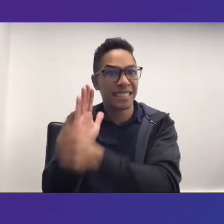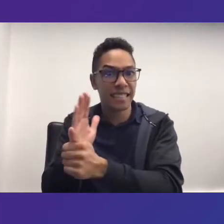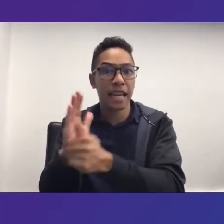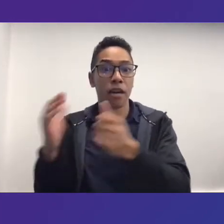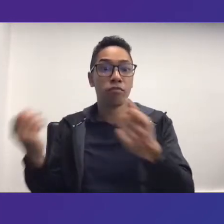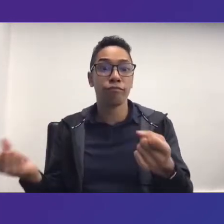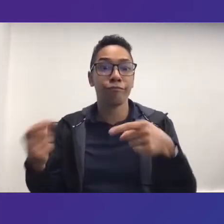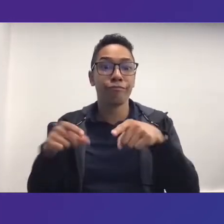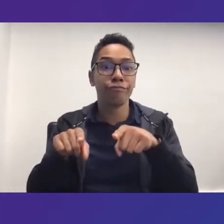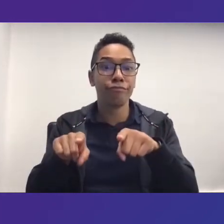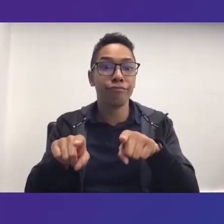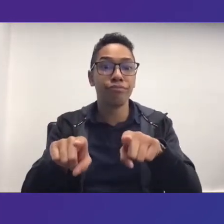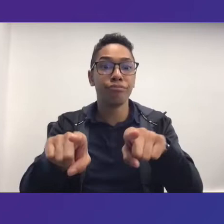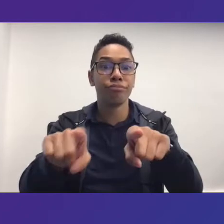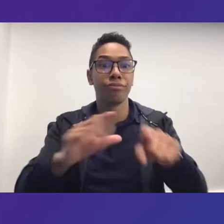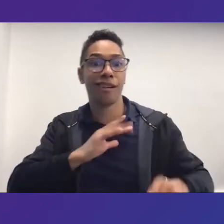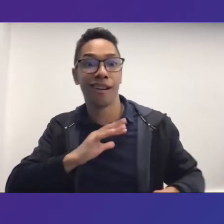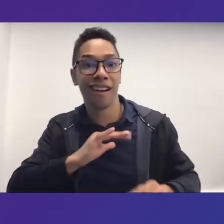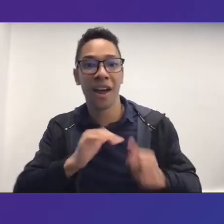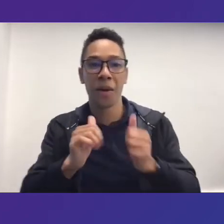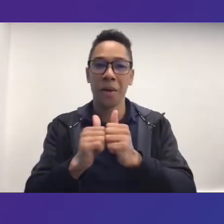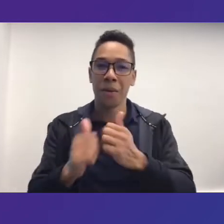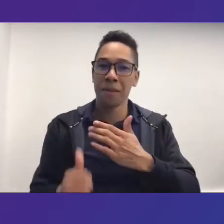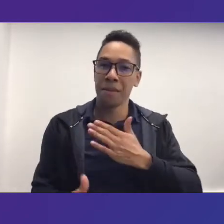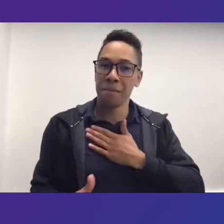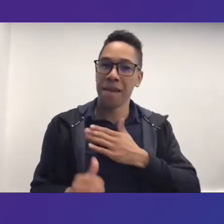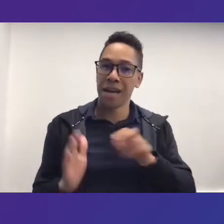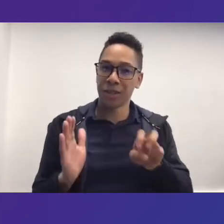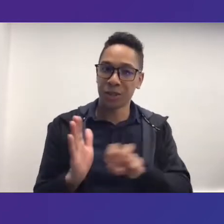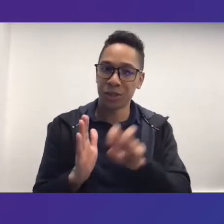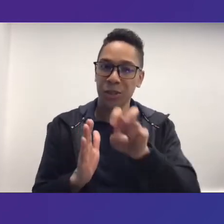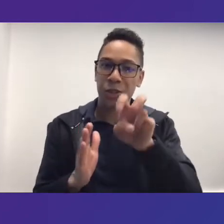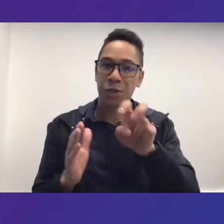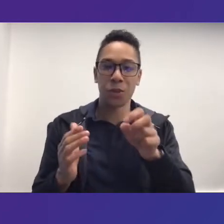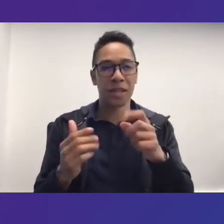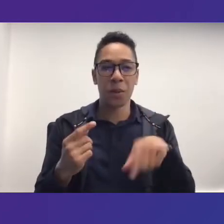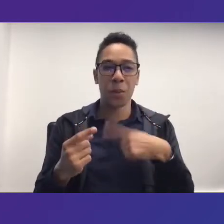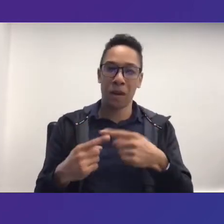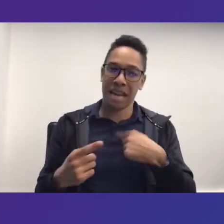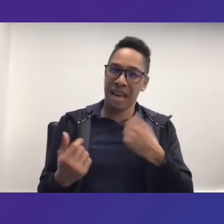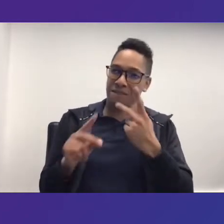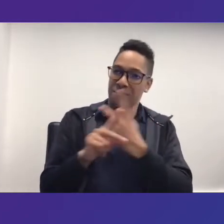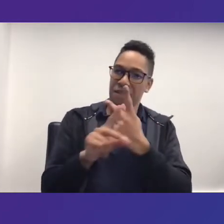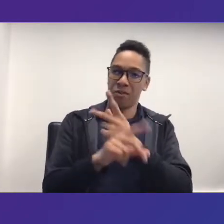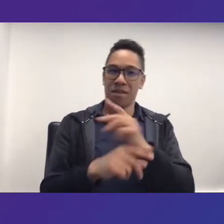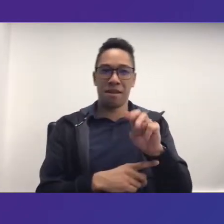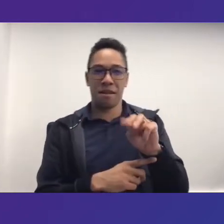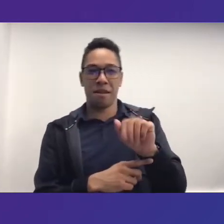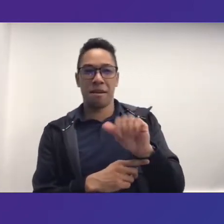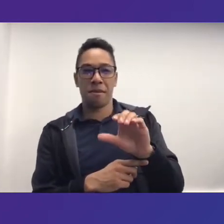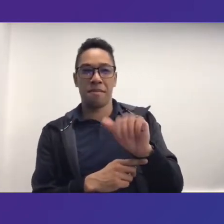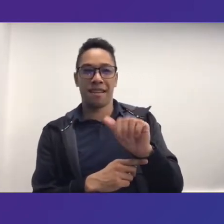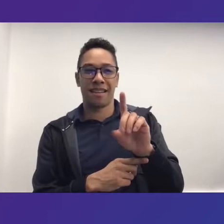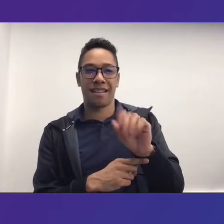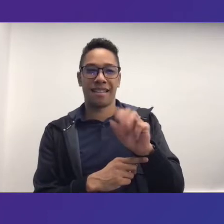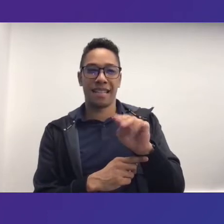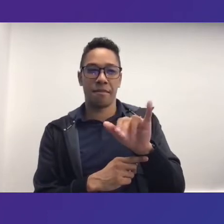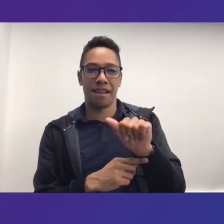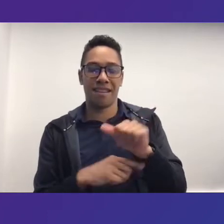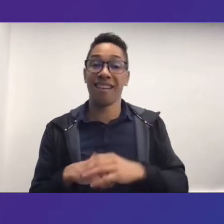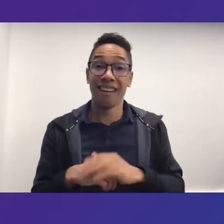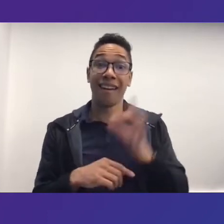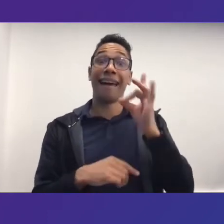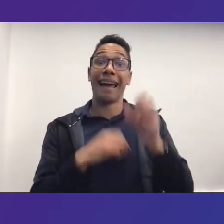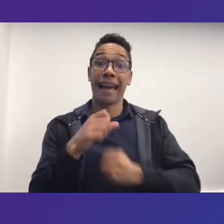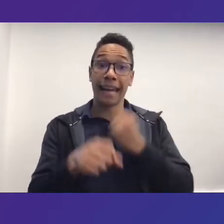quite well and were quite useful in my journey through figuring out academia. And so, like, as I said, 8 years later,